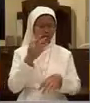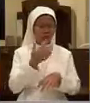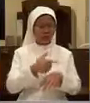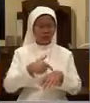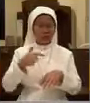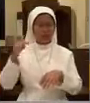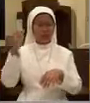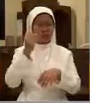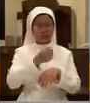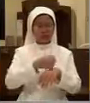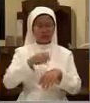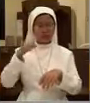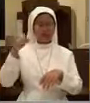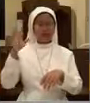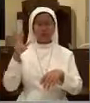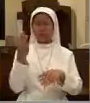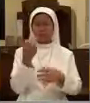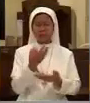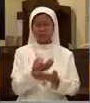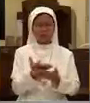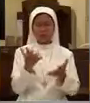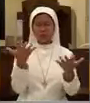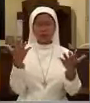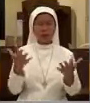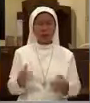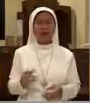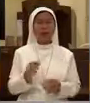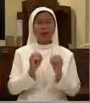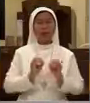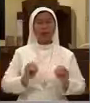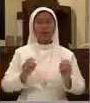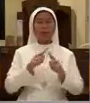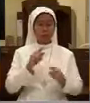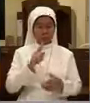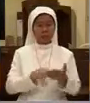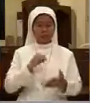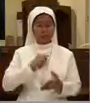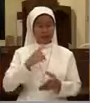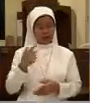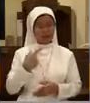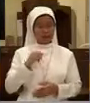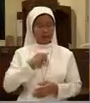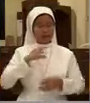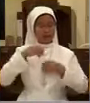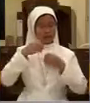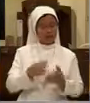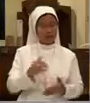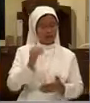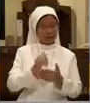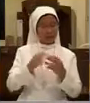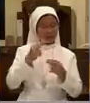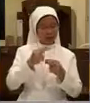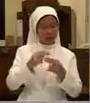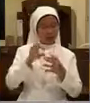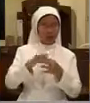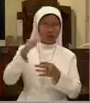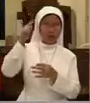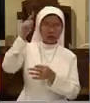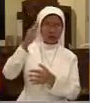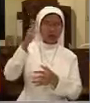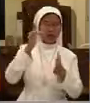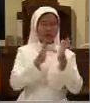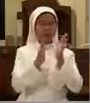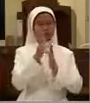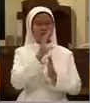gold, but what I have, I give you. In the name of Jesus Christ,